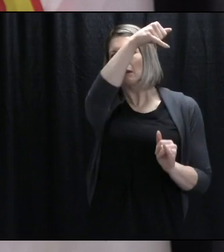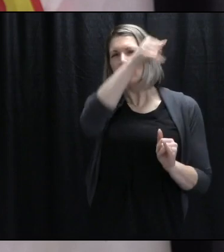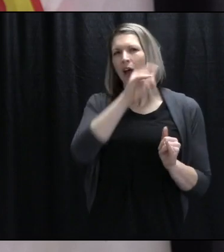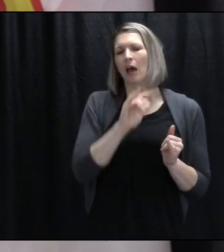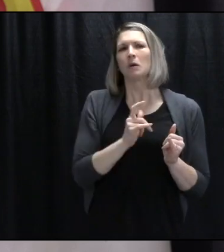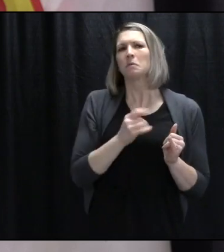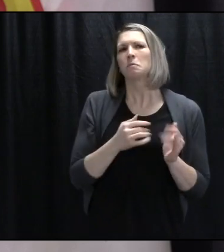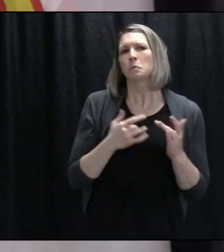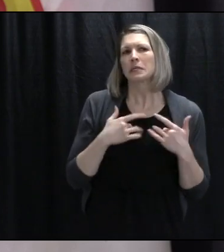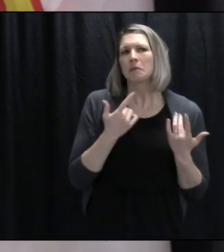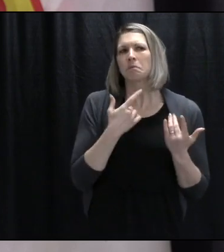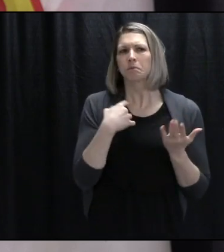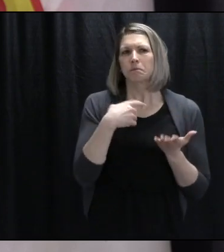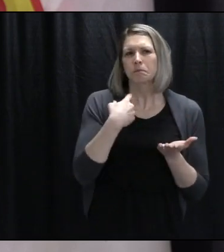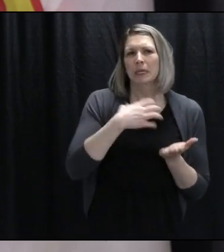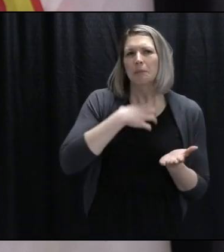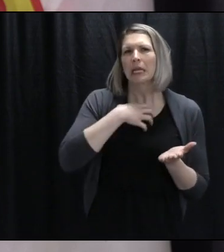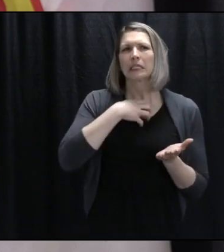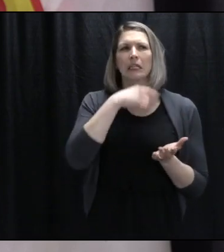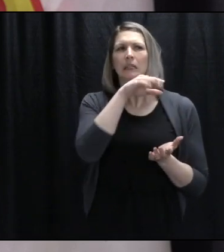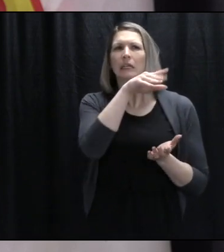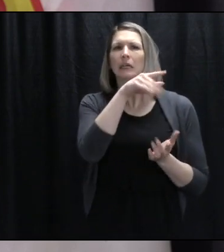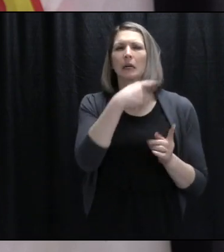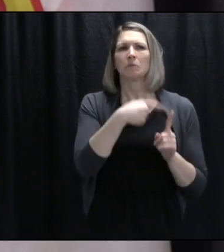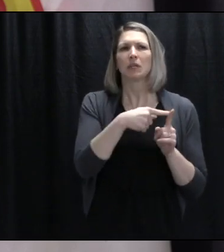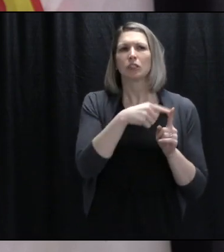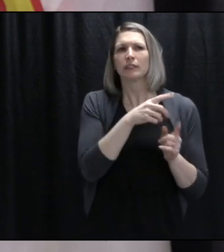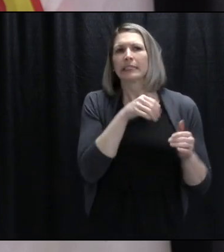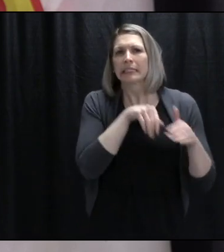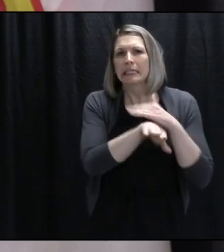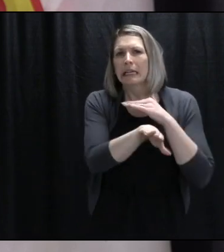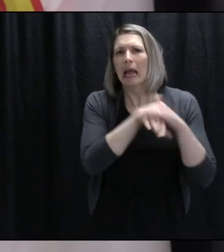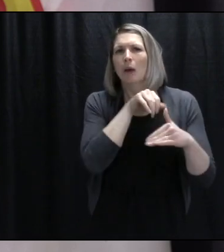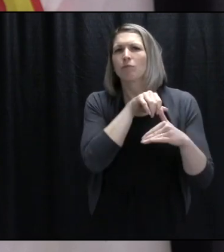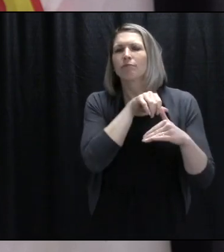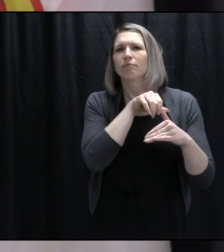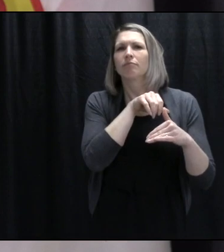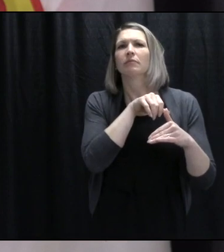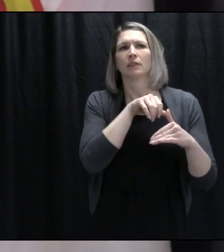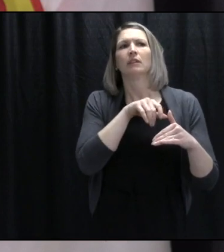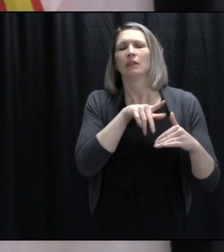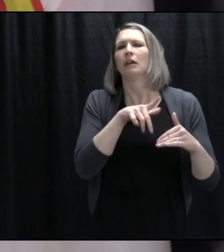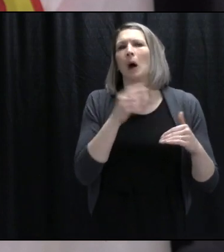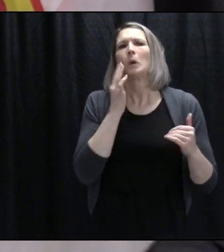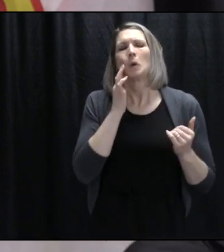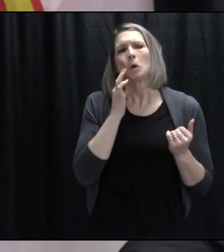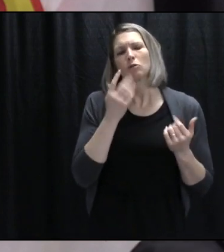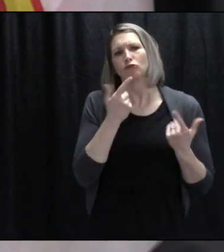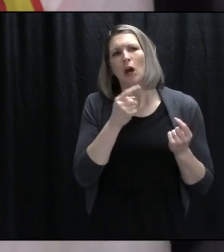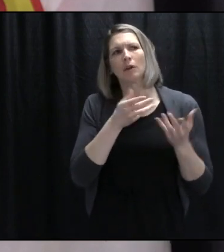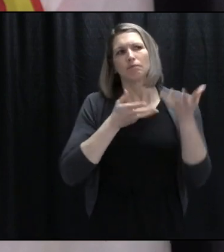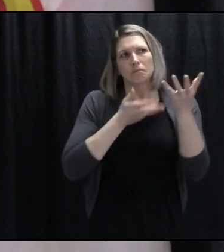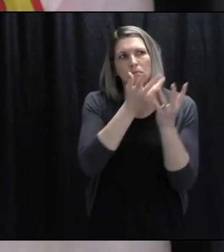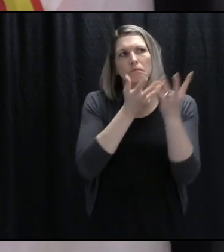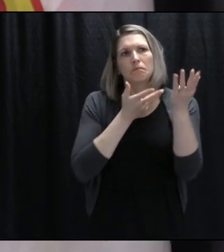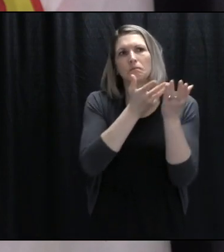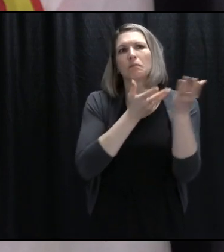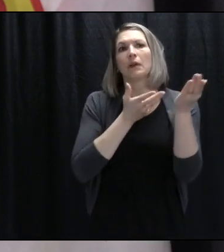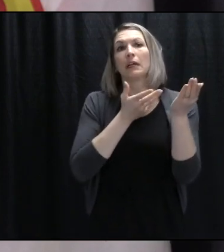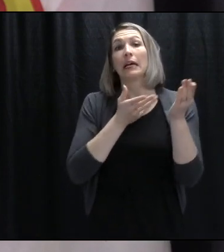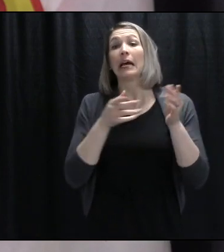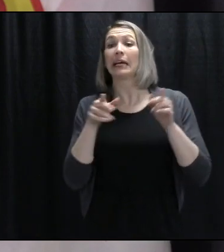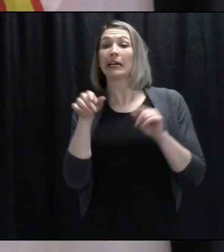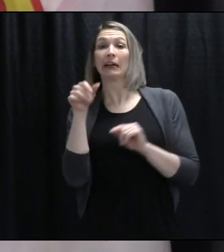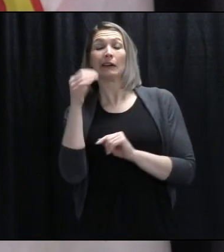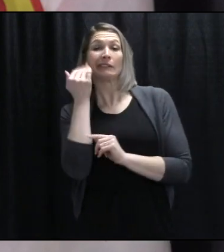done. As an example, the ferry service from the island to Labrador. Labrador Marine established stringent measures 2